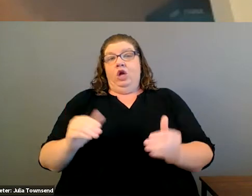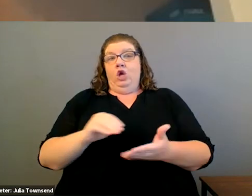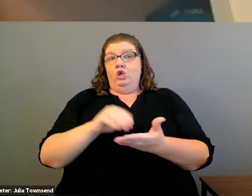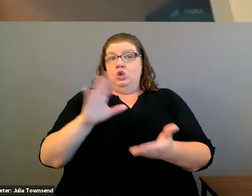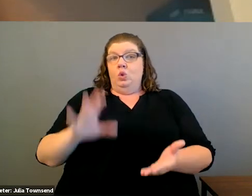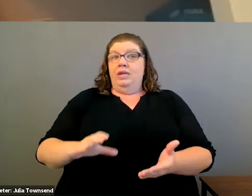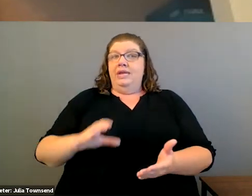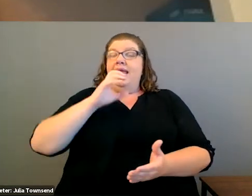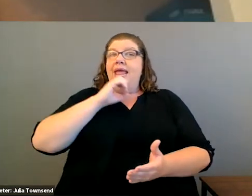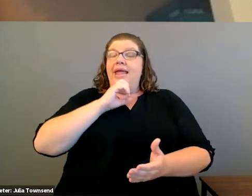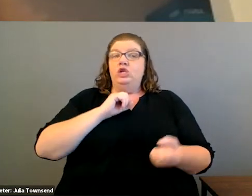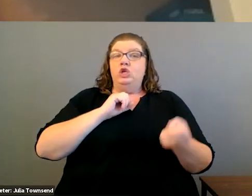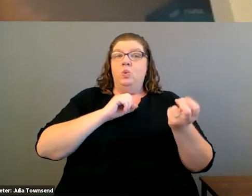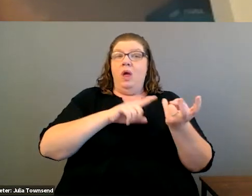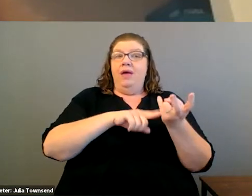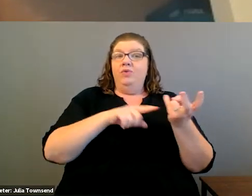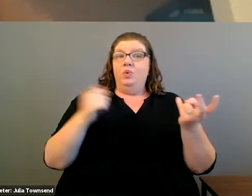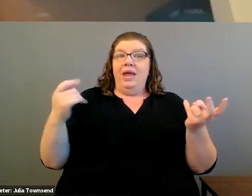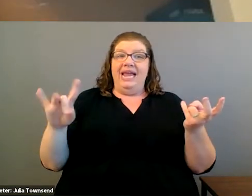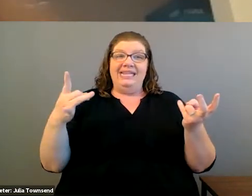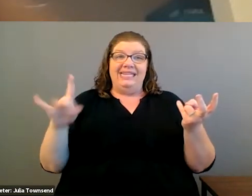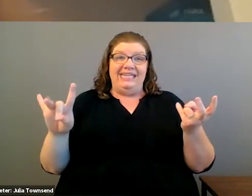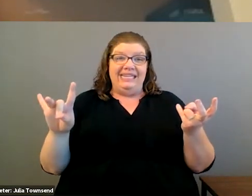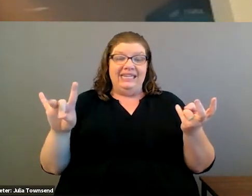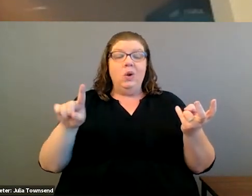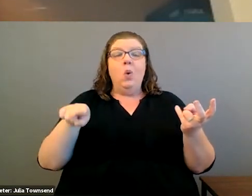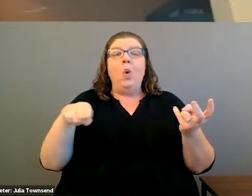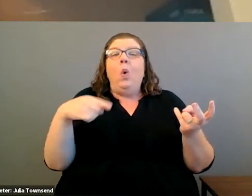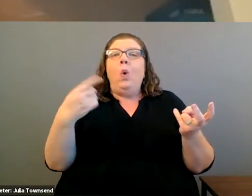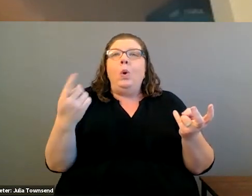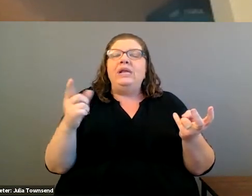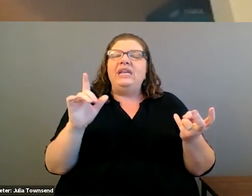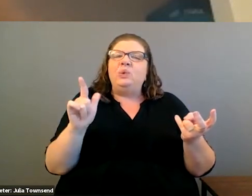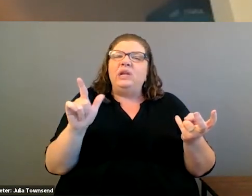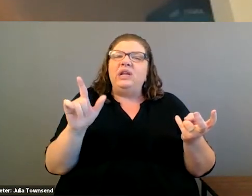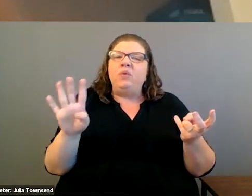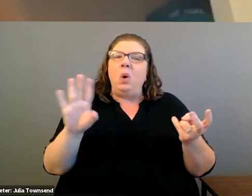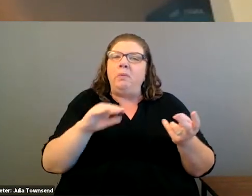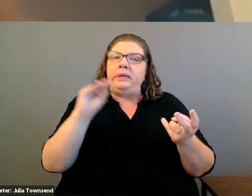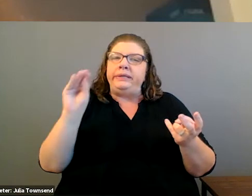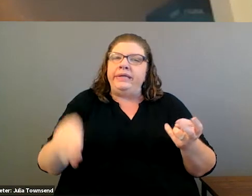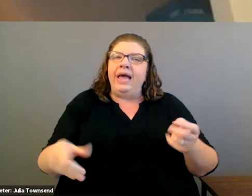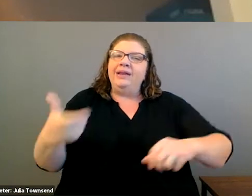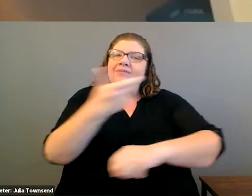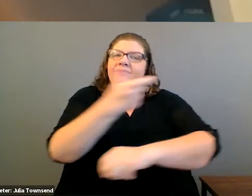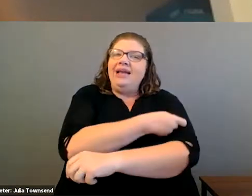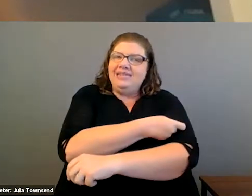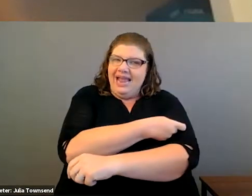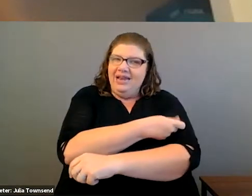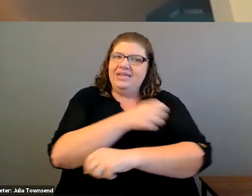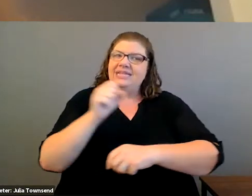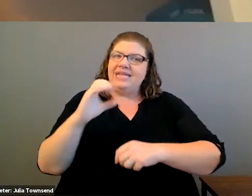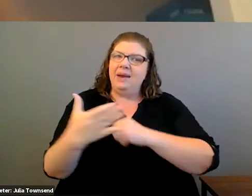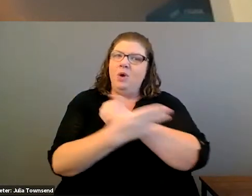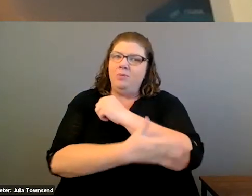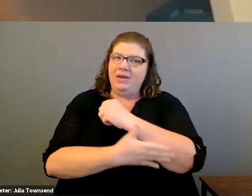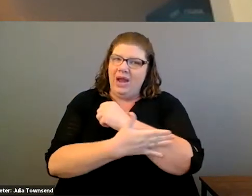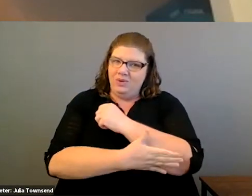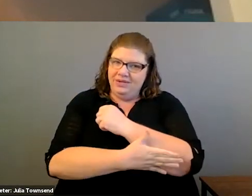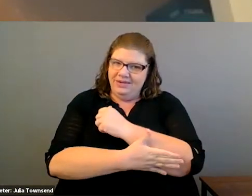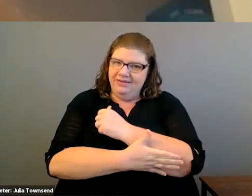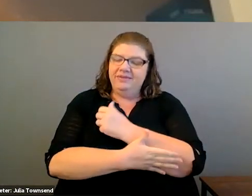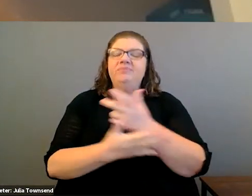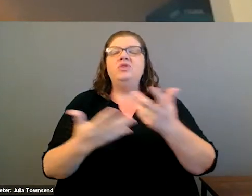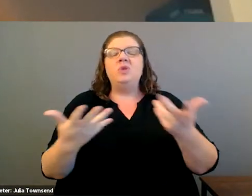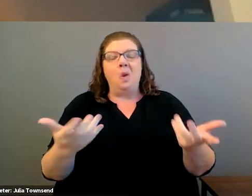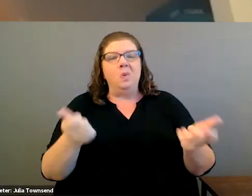age 12 to 18 years of age, only about 24% are fully vaccinated in Santa Barbara County. Thus, you can